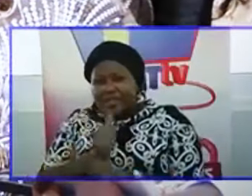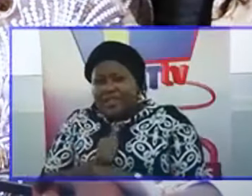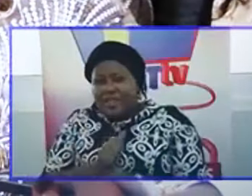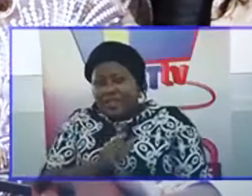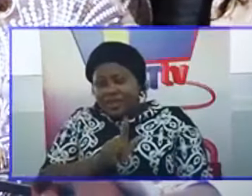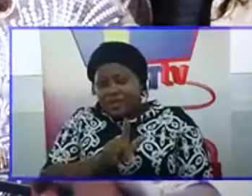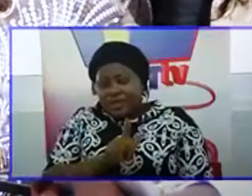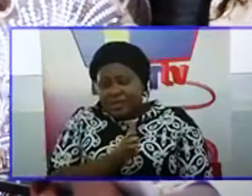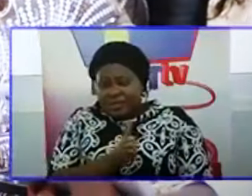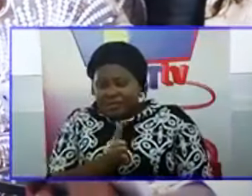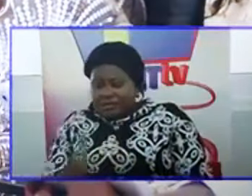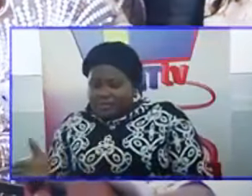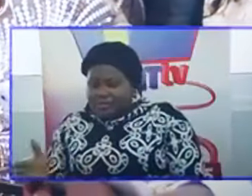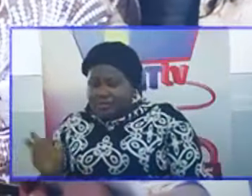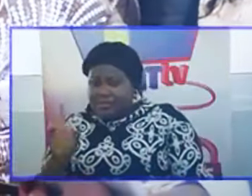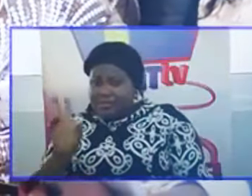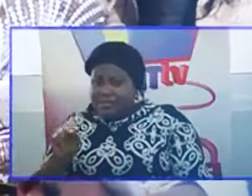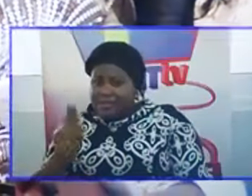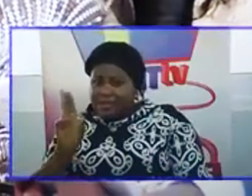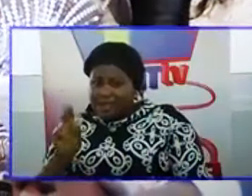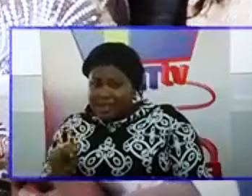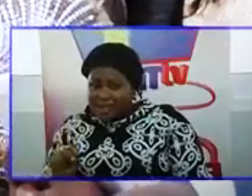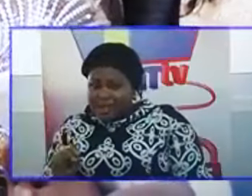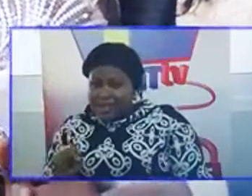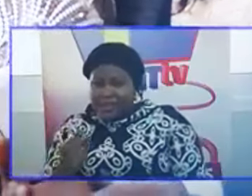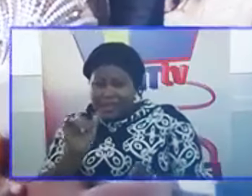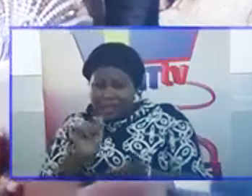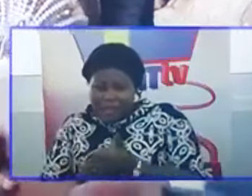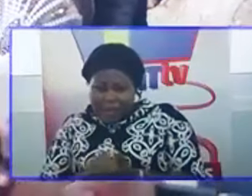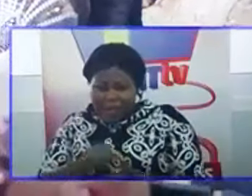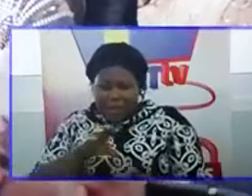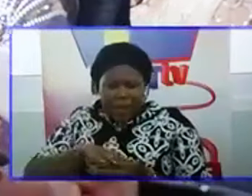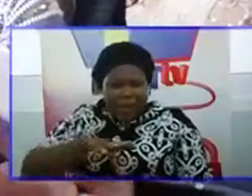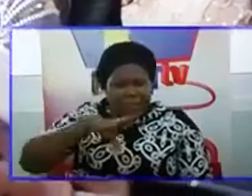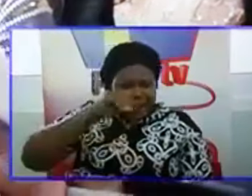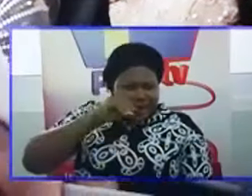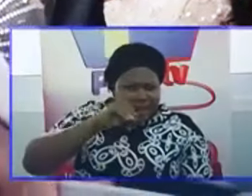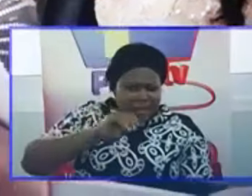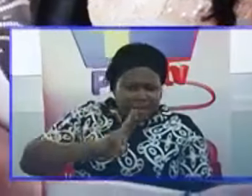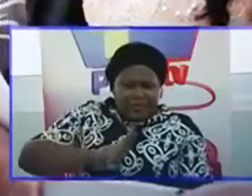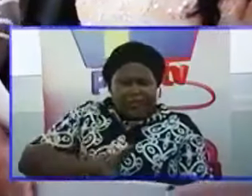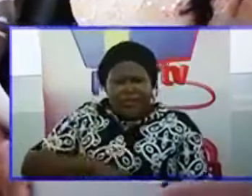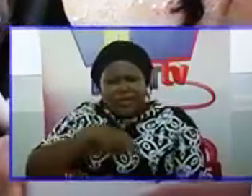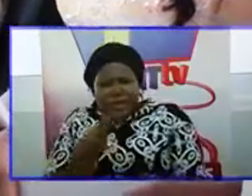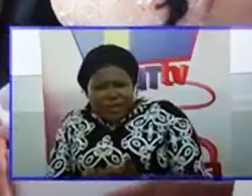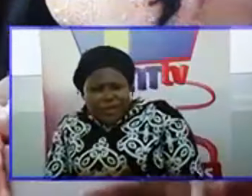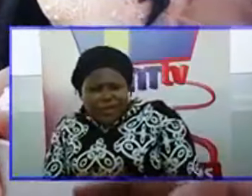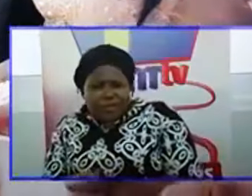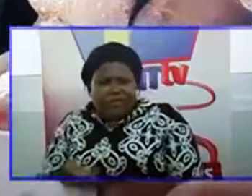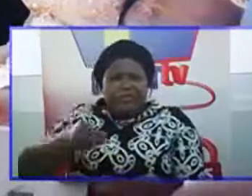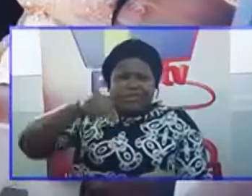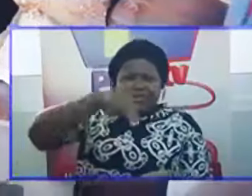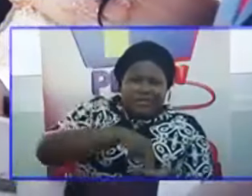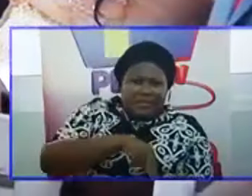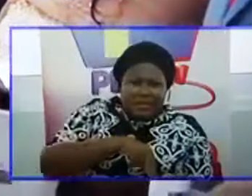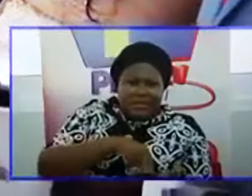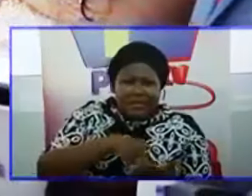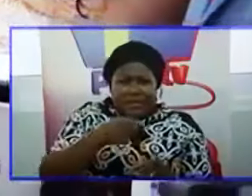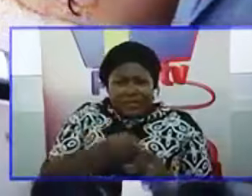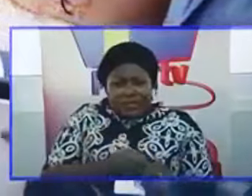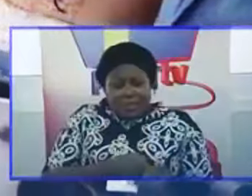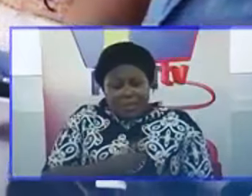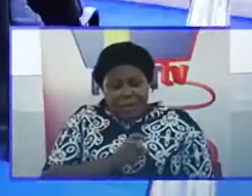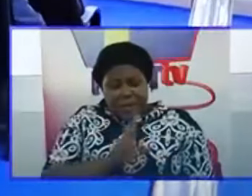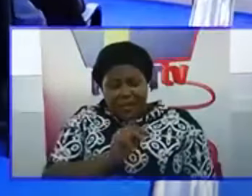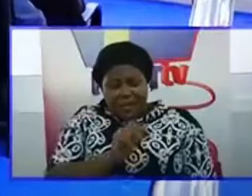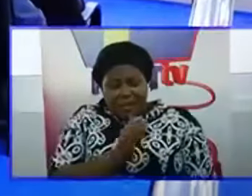30 years is the period of formation, the period of learning, the period of grounding. That the next 31 to 60 years is